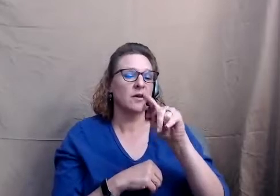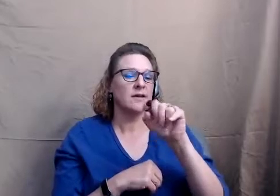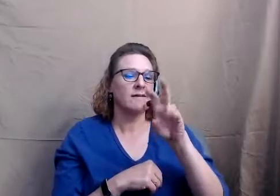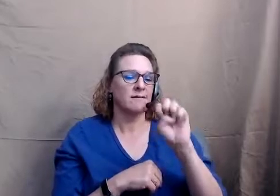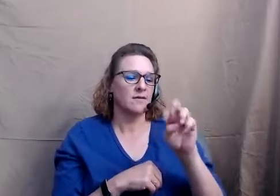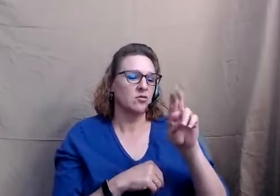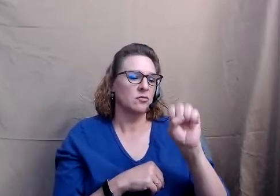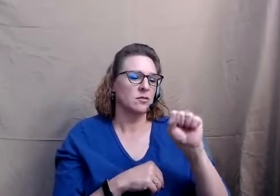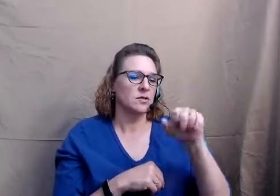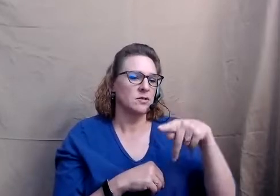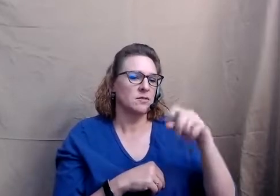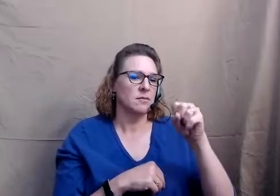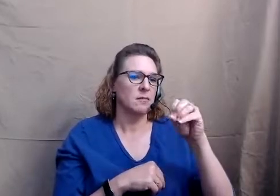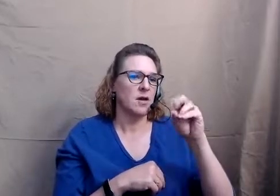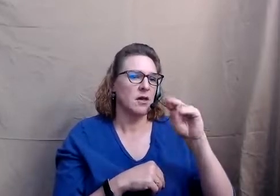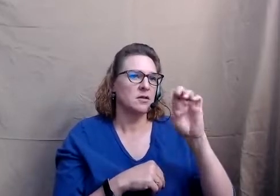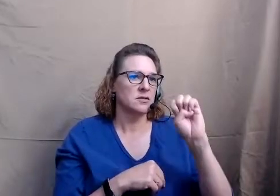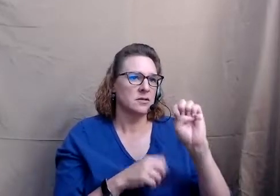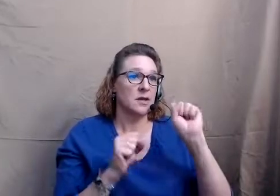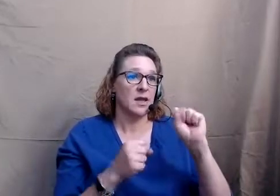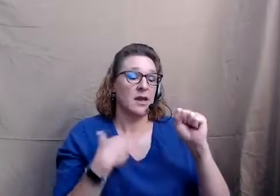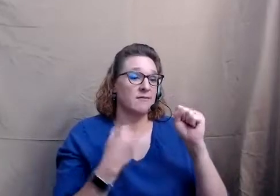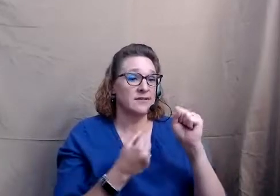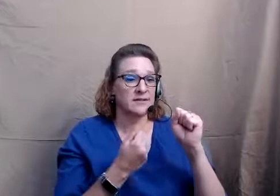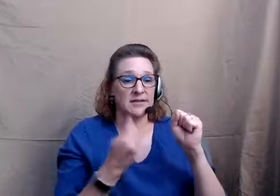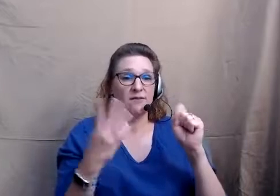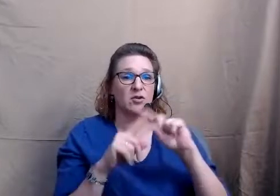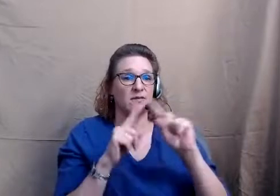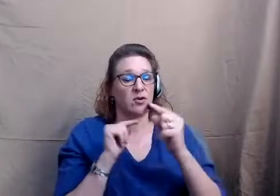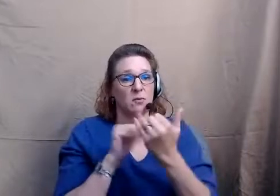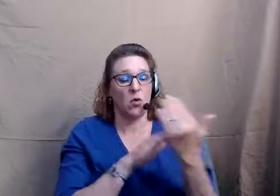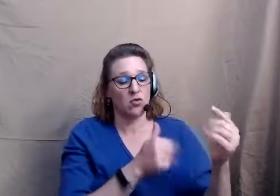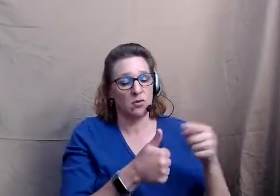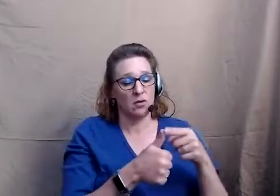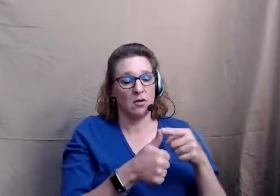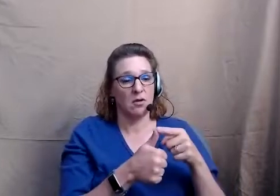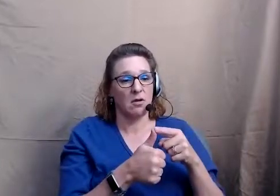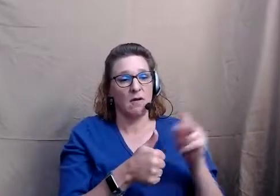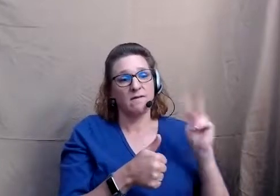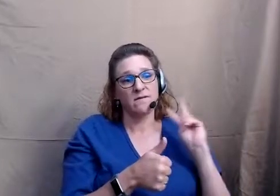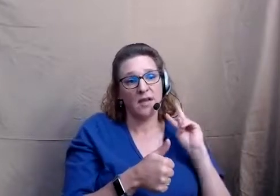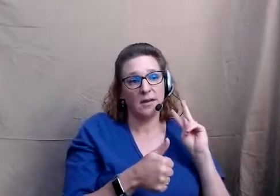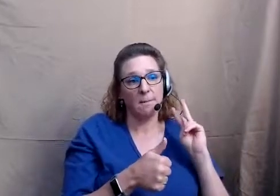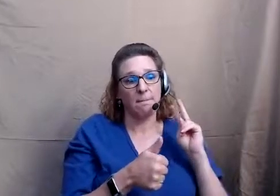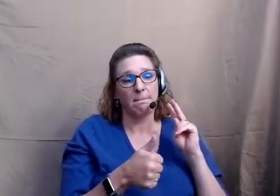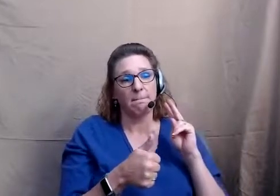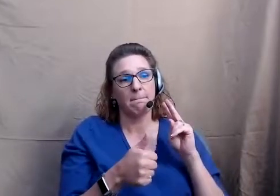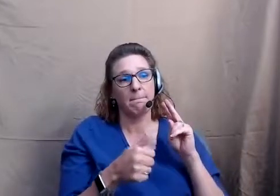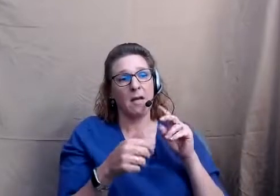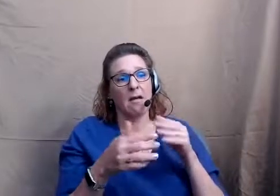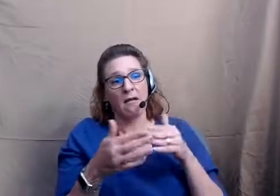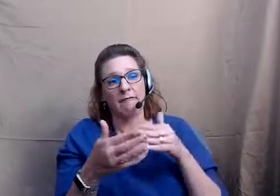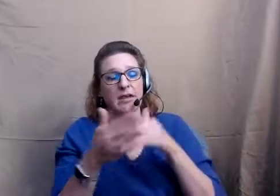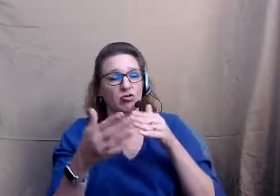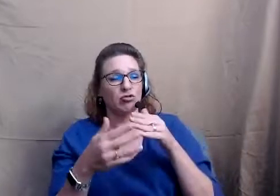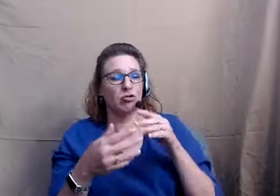different forms. You could use victim offender mediation, which is kind of after the fact, but